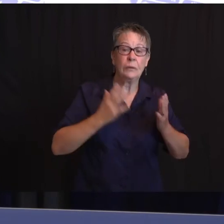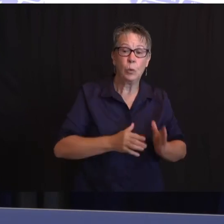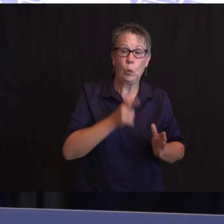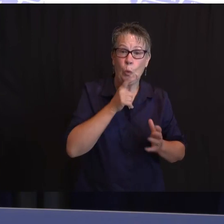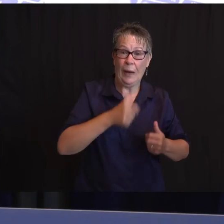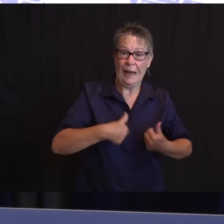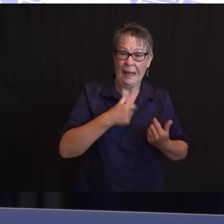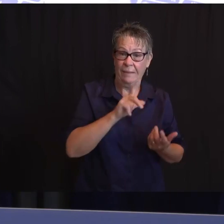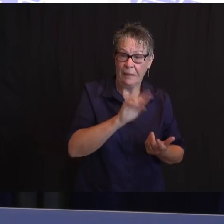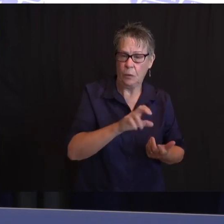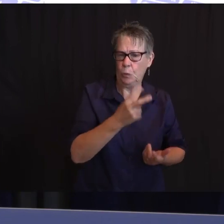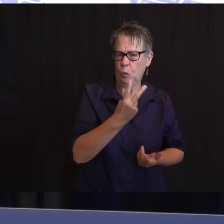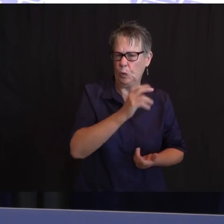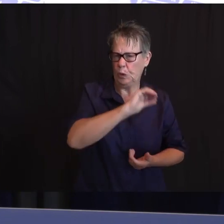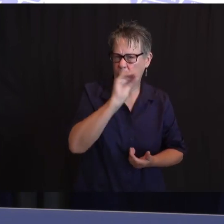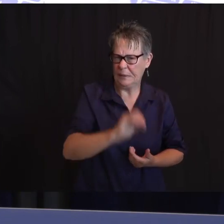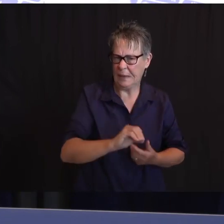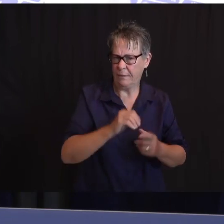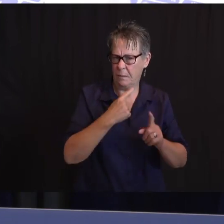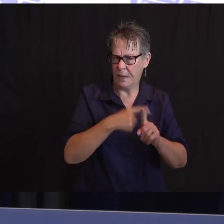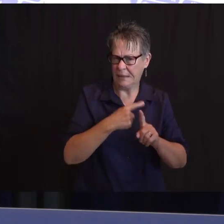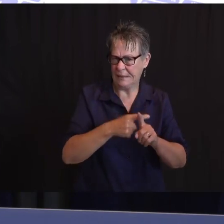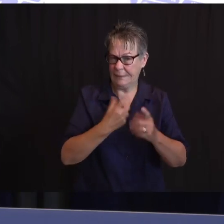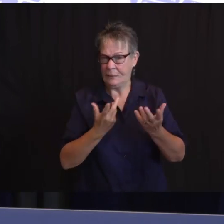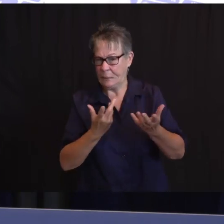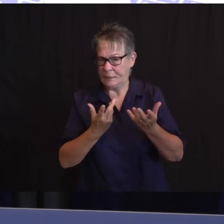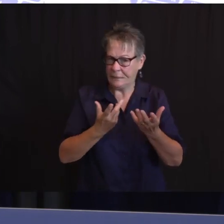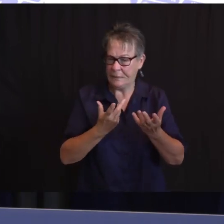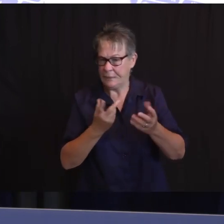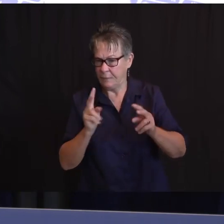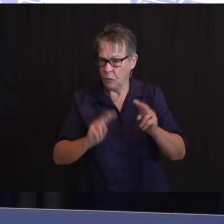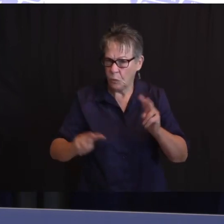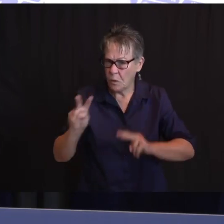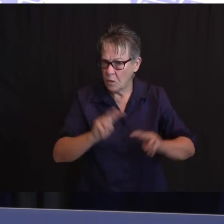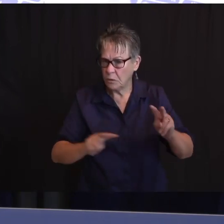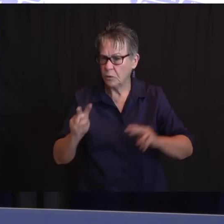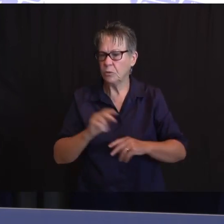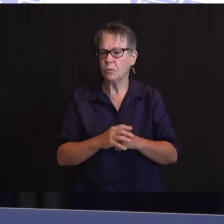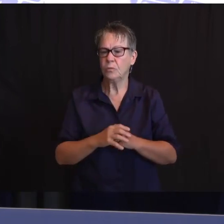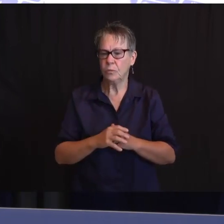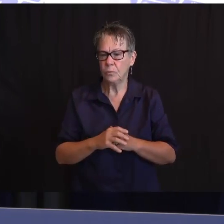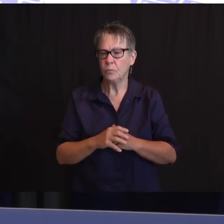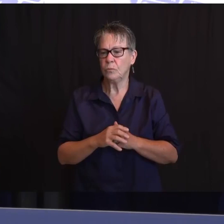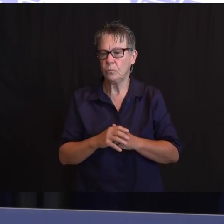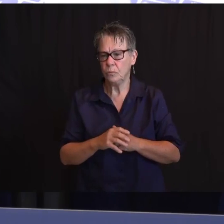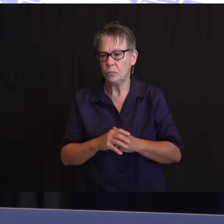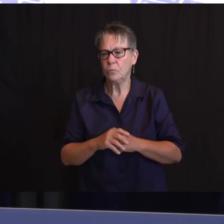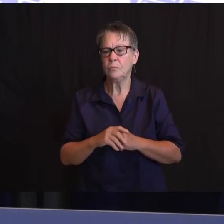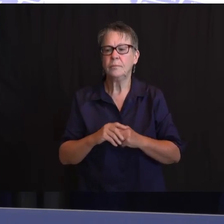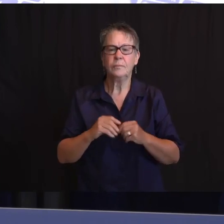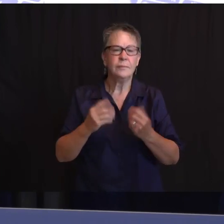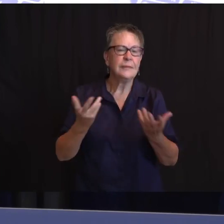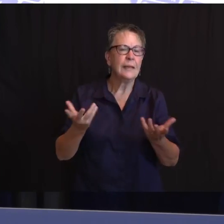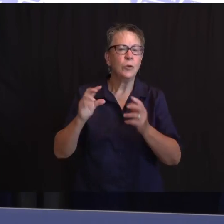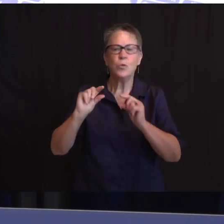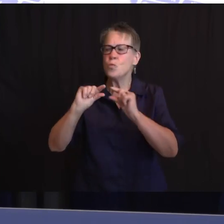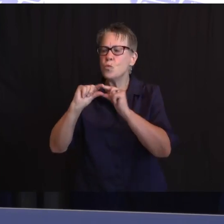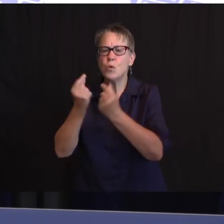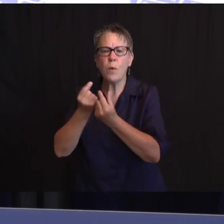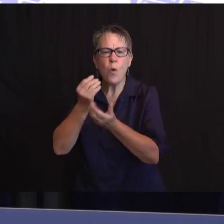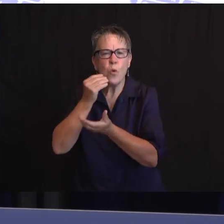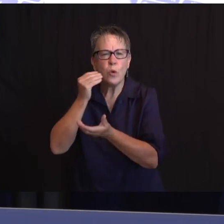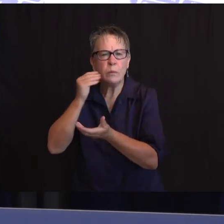developmentally disabled facilities and group homes with a 2% positivity. Our psychiatric hospitals continue to